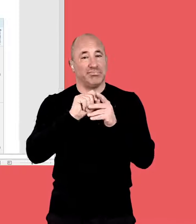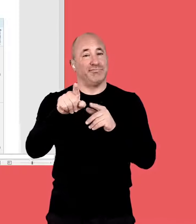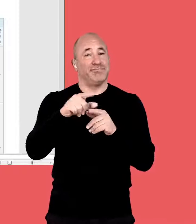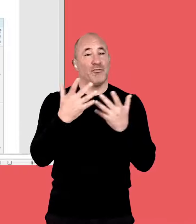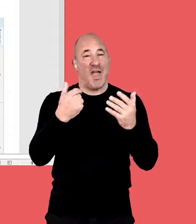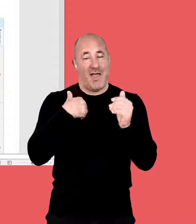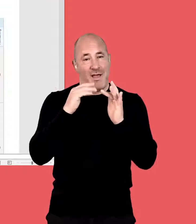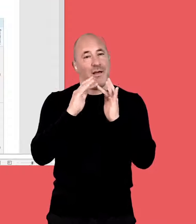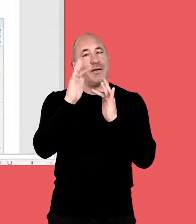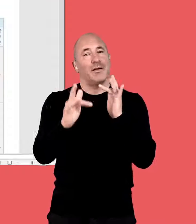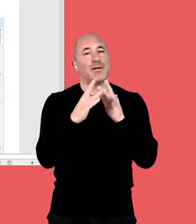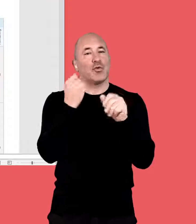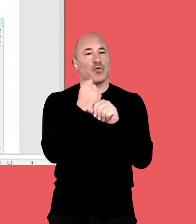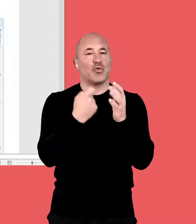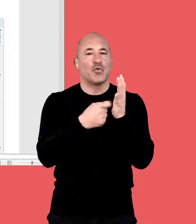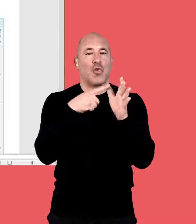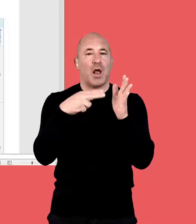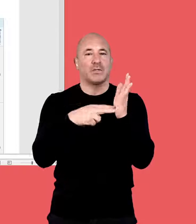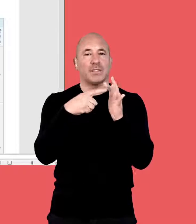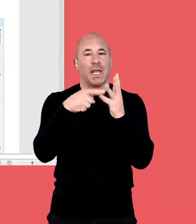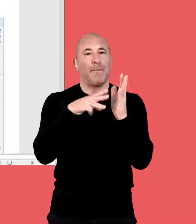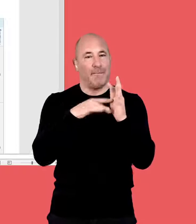on our online system, Grantium.